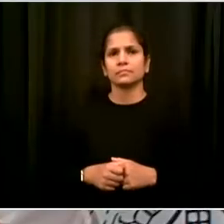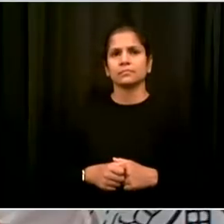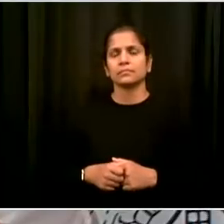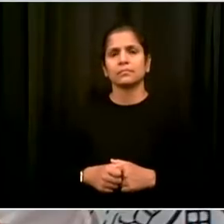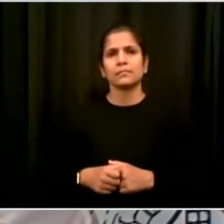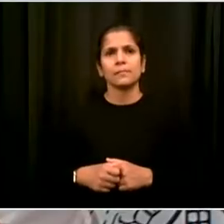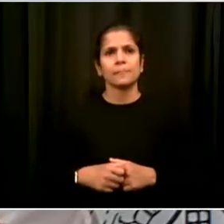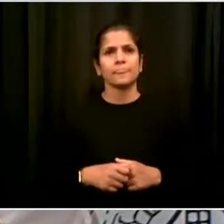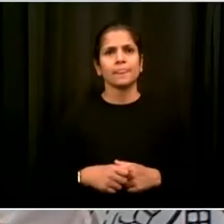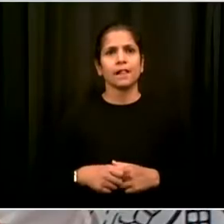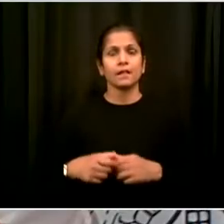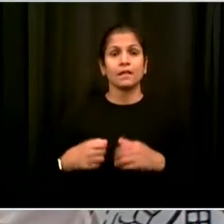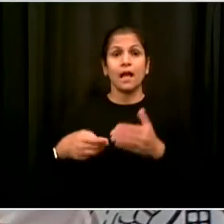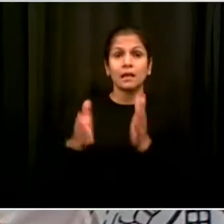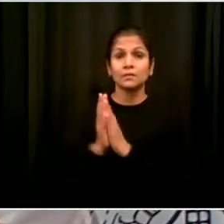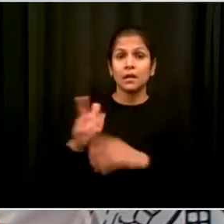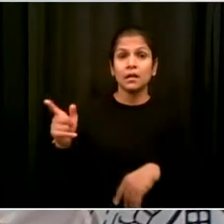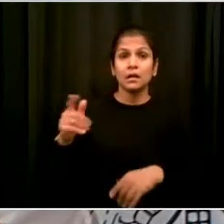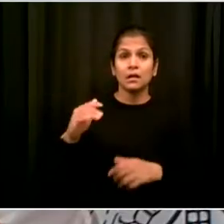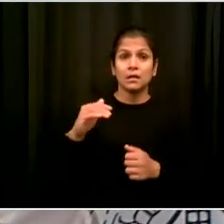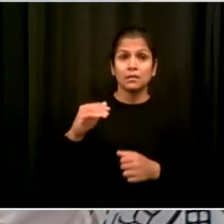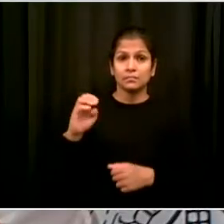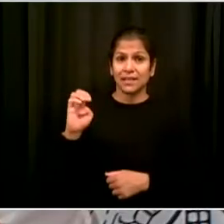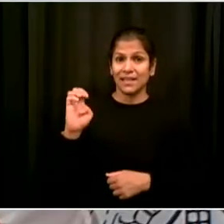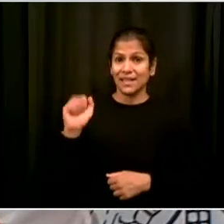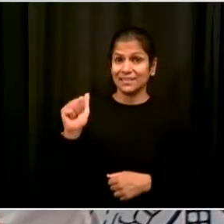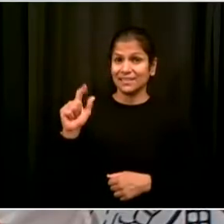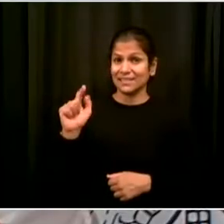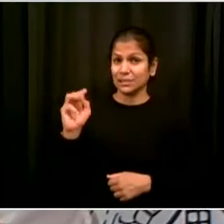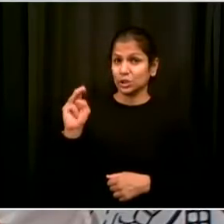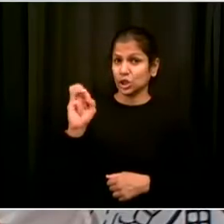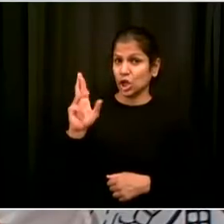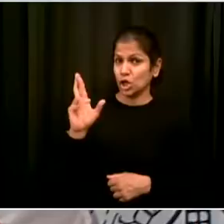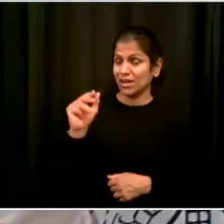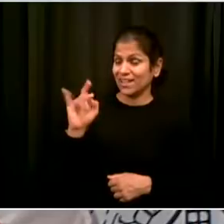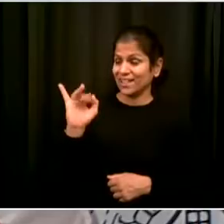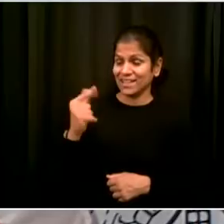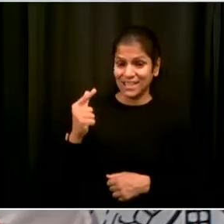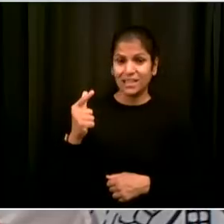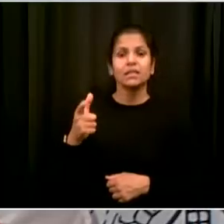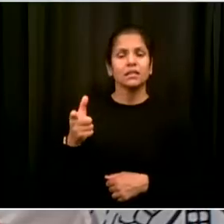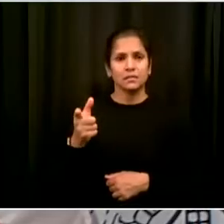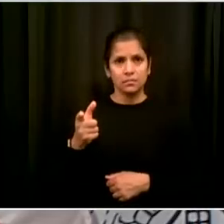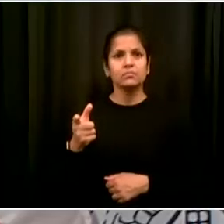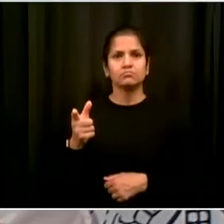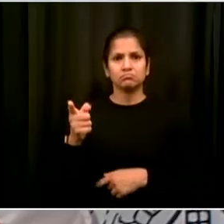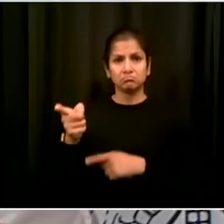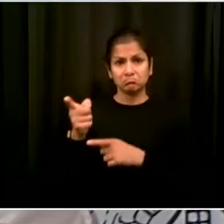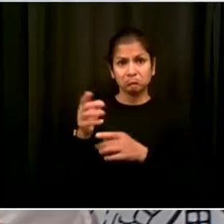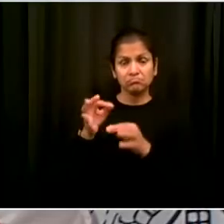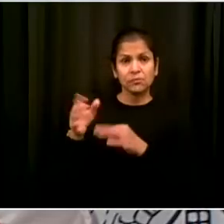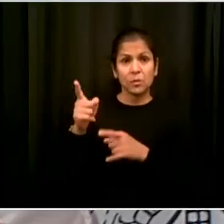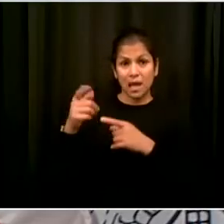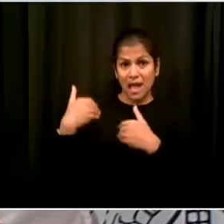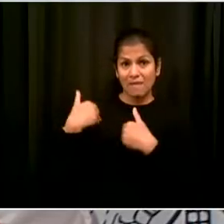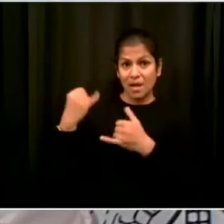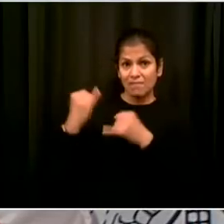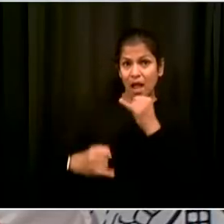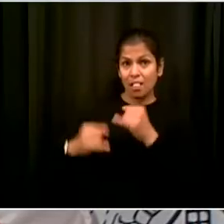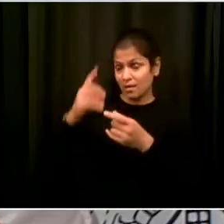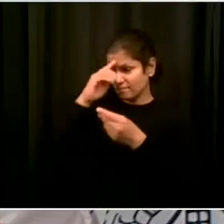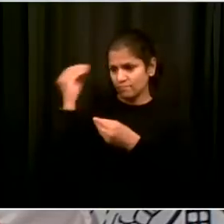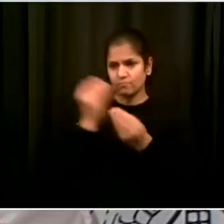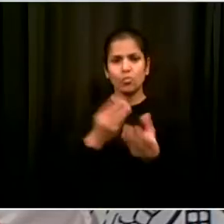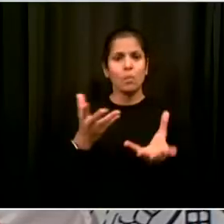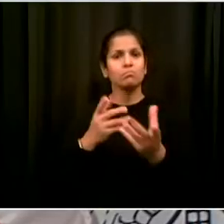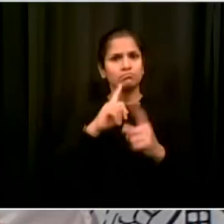other doctors to say we're going to be reporting as we have final information. Andrew, we will keep you updated. I